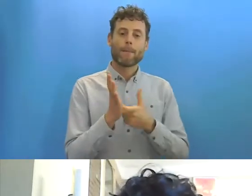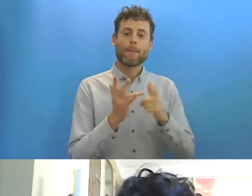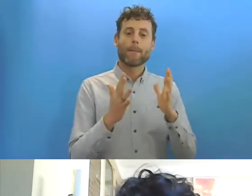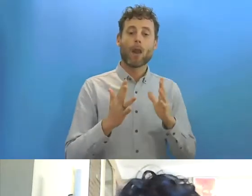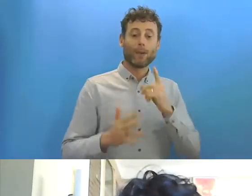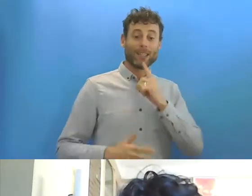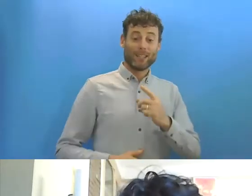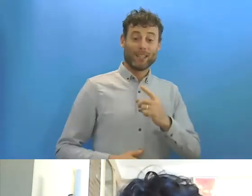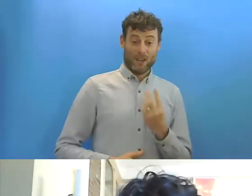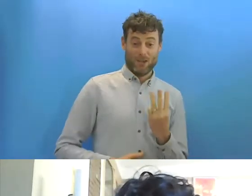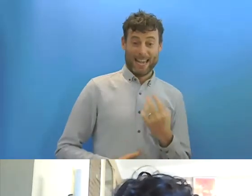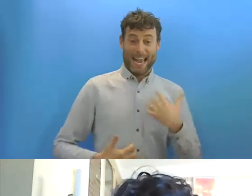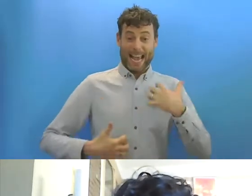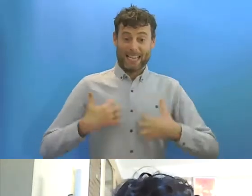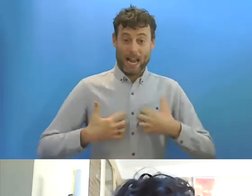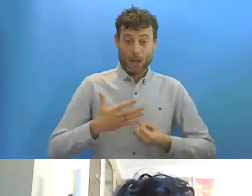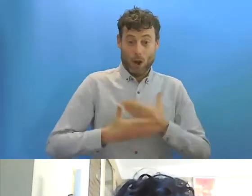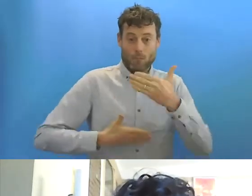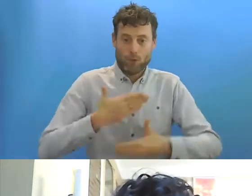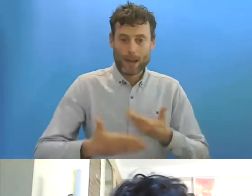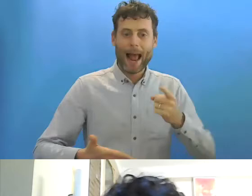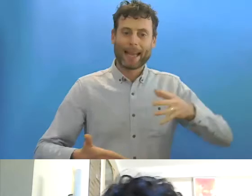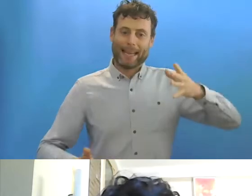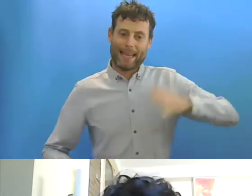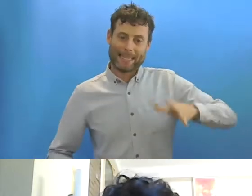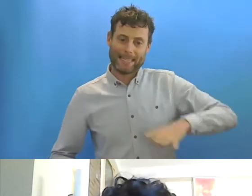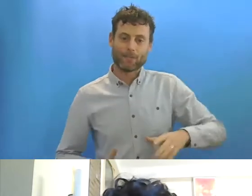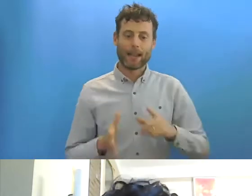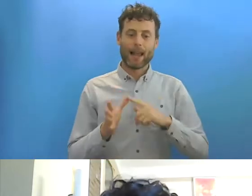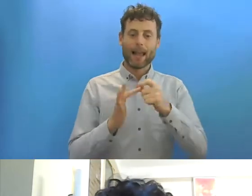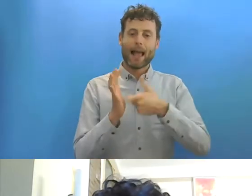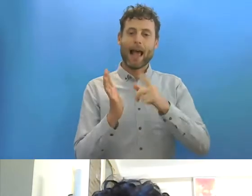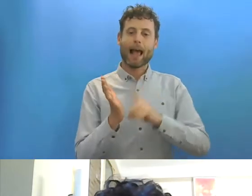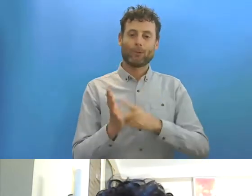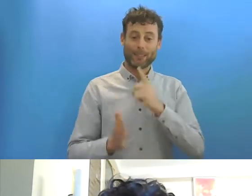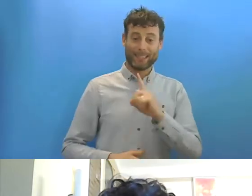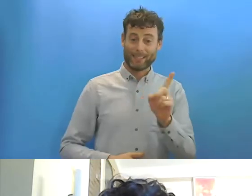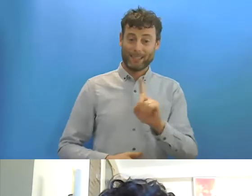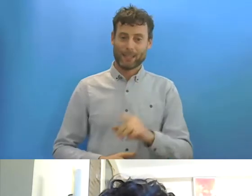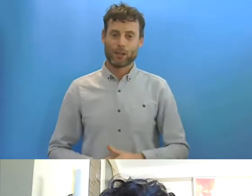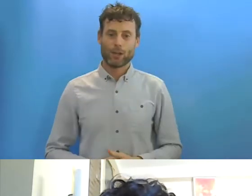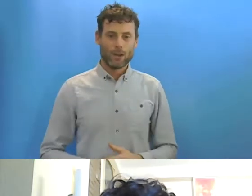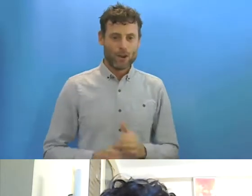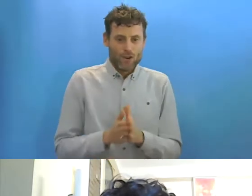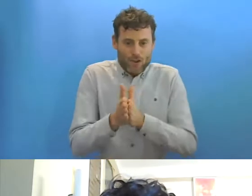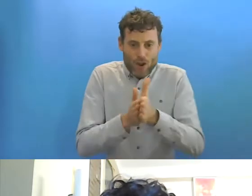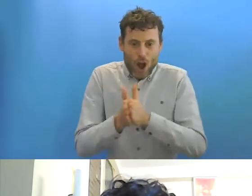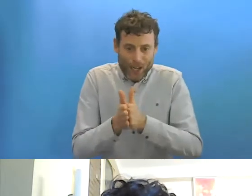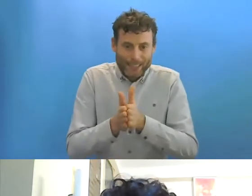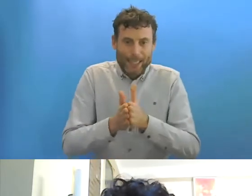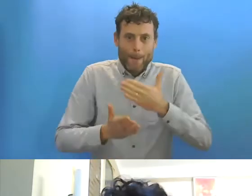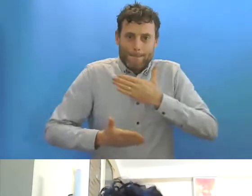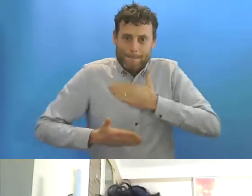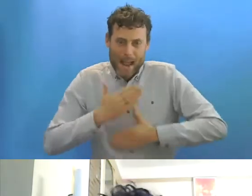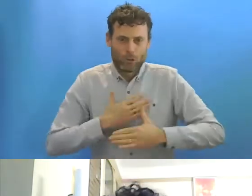And my three words are earnest, patient and thorough. Okay, I'm really curious about earnest. I'm going to